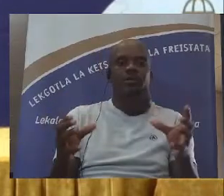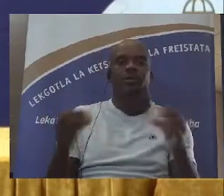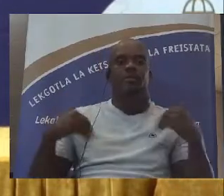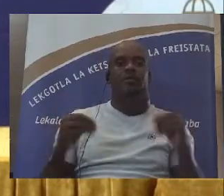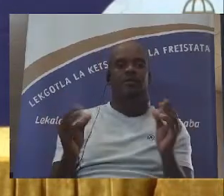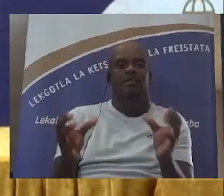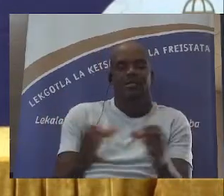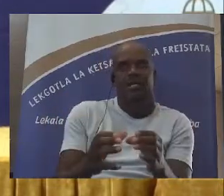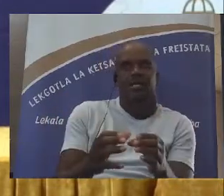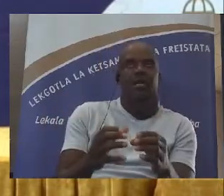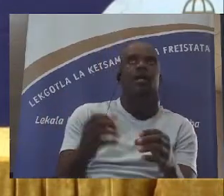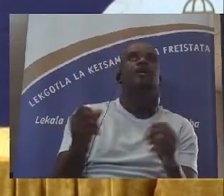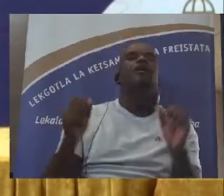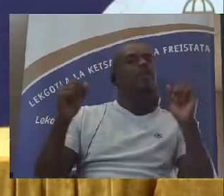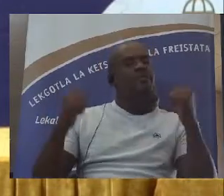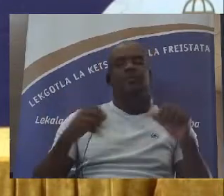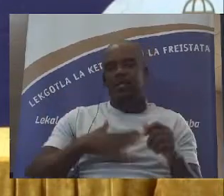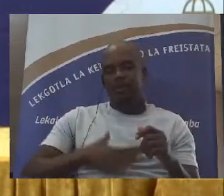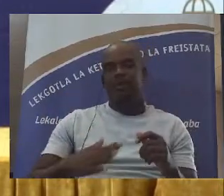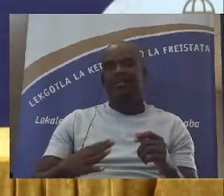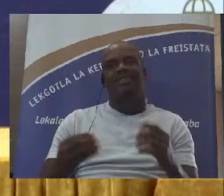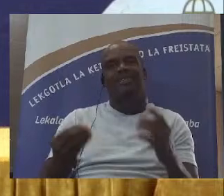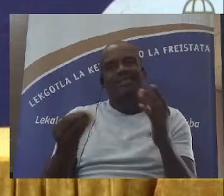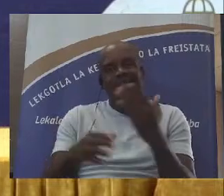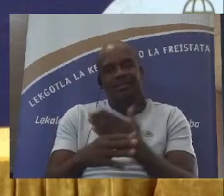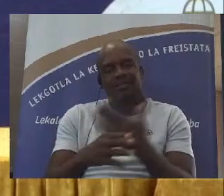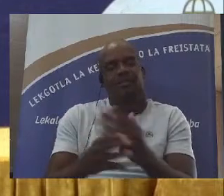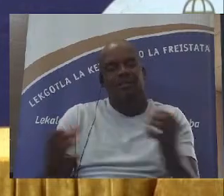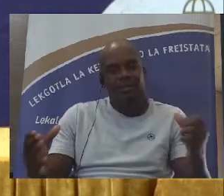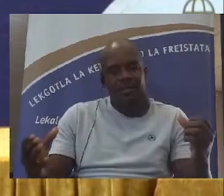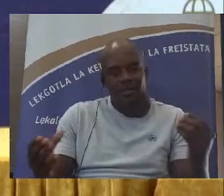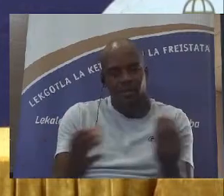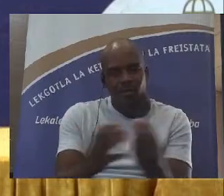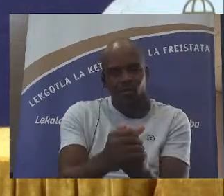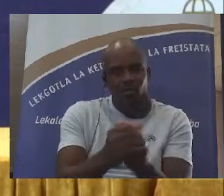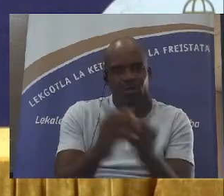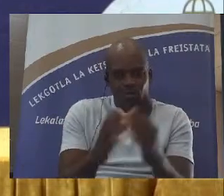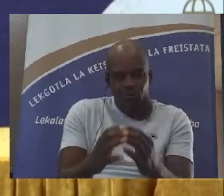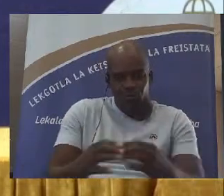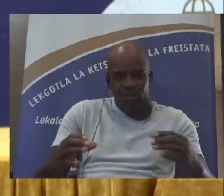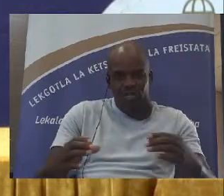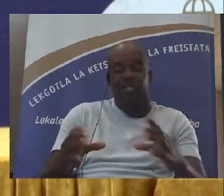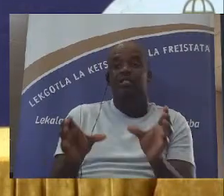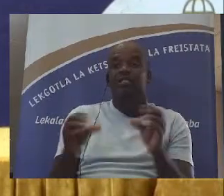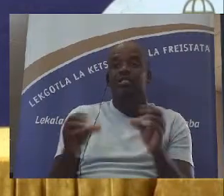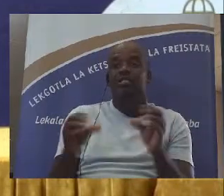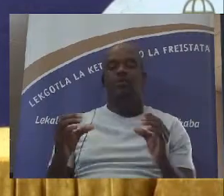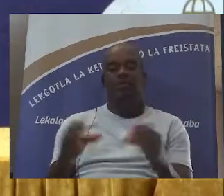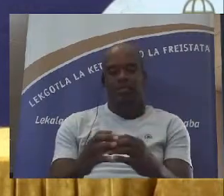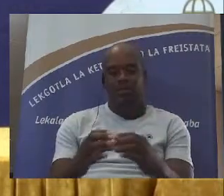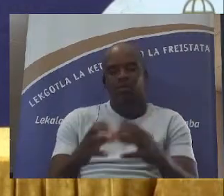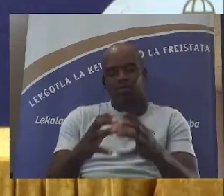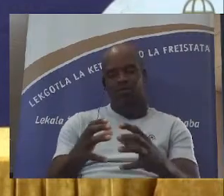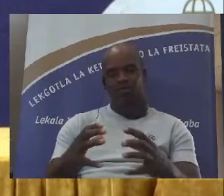businesses. But we want to make sure that it's a fair environment for small businesses,